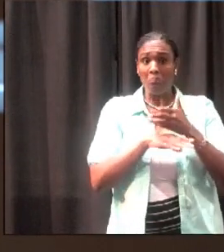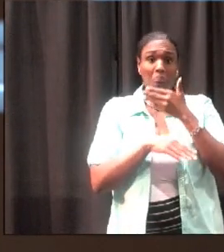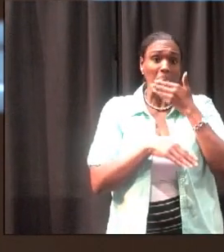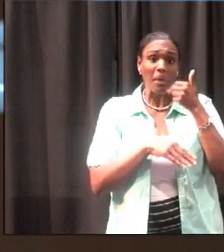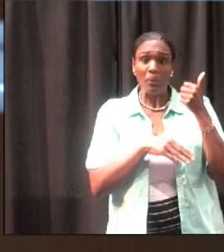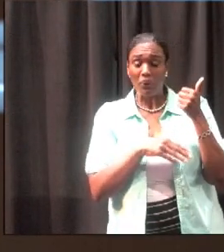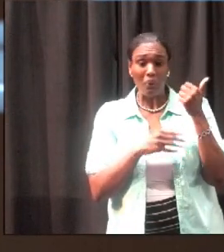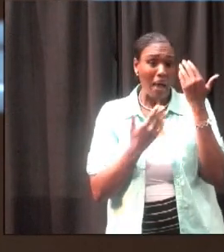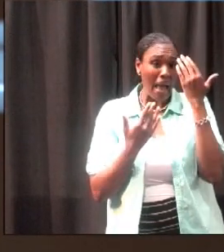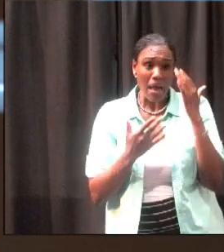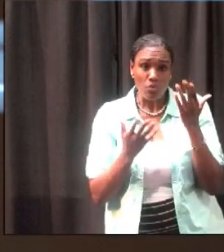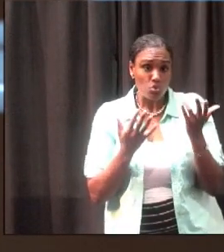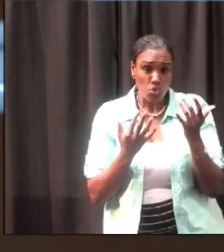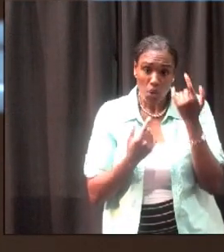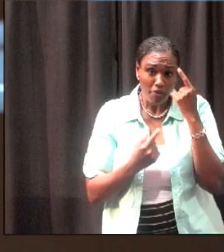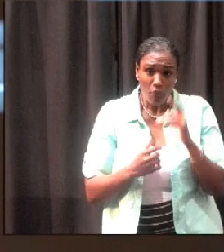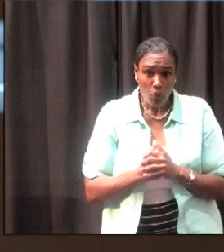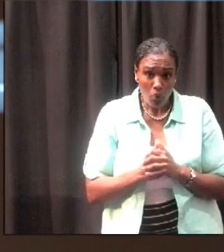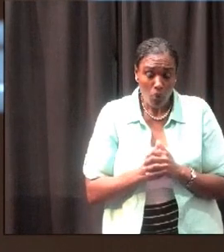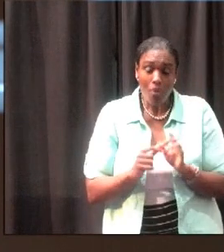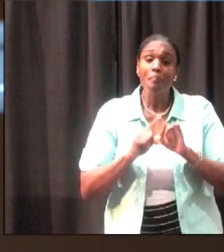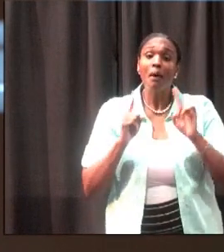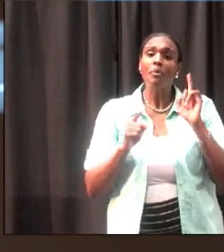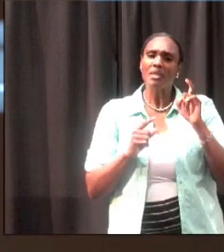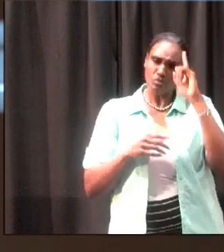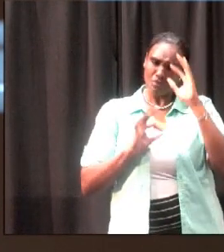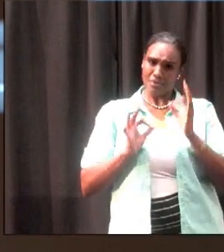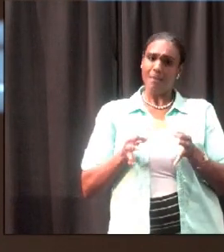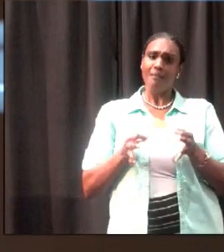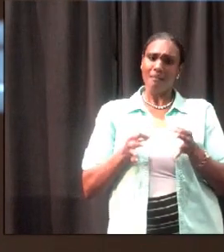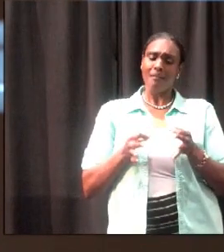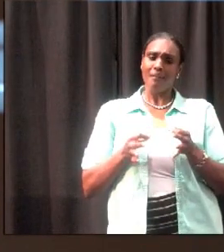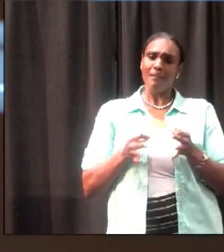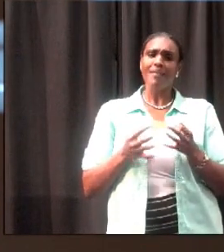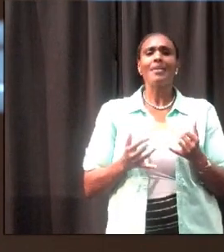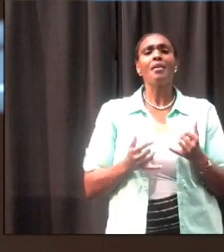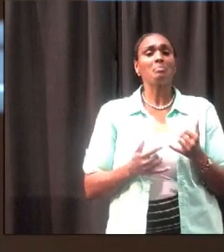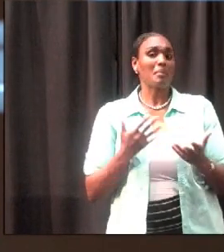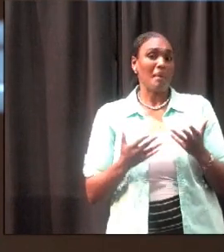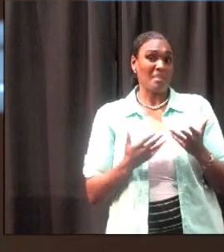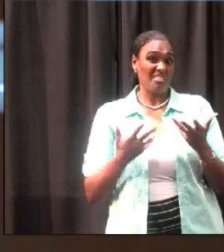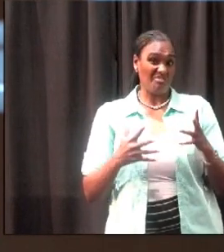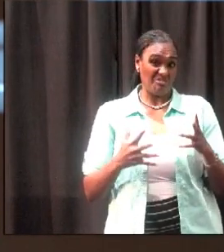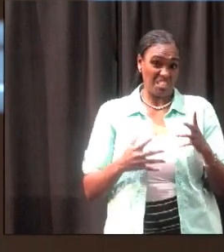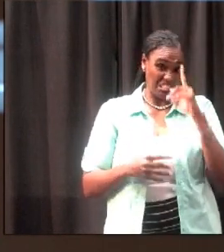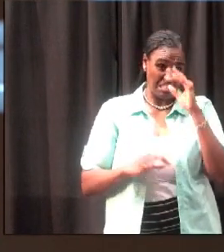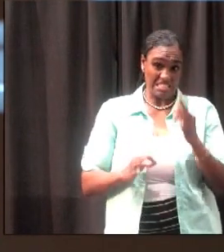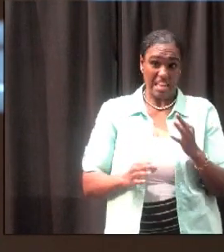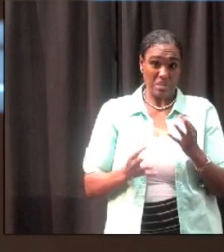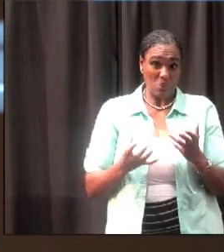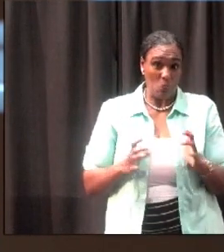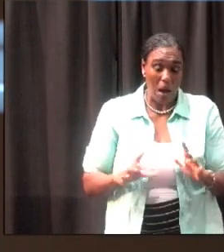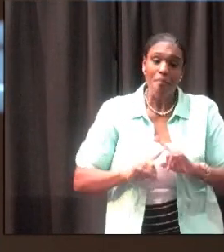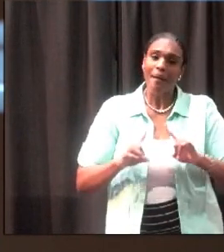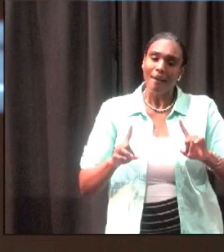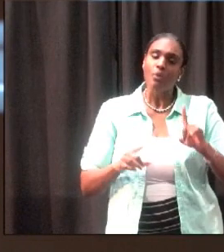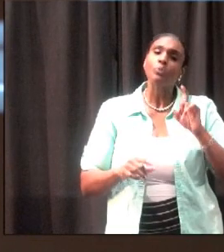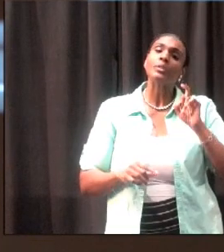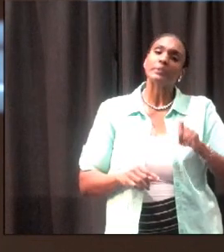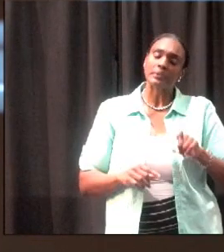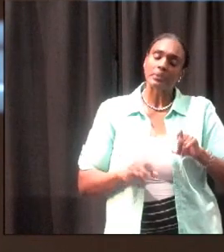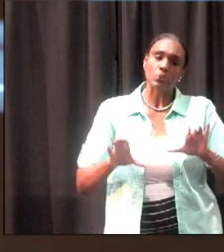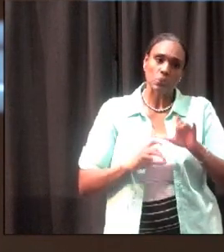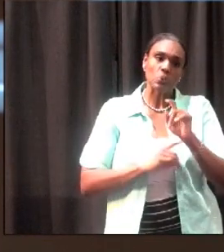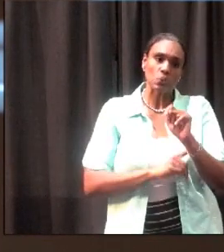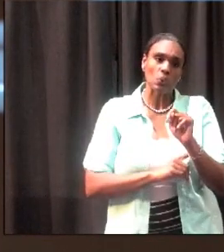at this point now where decisions need to be made. You've made a decision, I guess, not to get it, but we need to do it. If we want this to feel